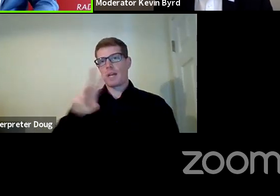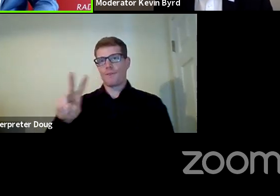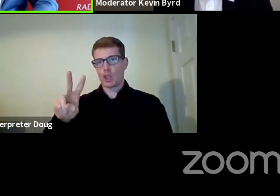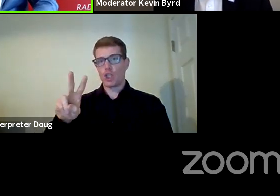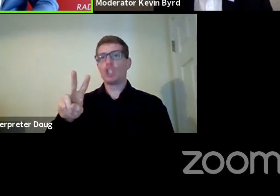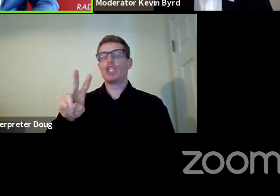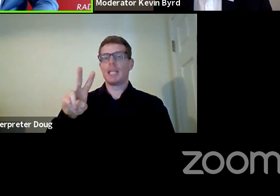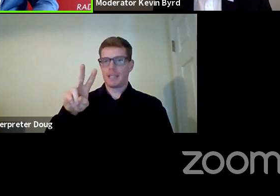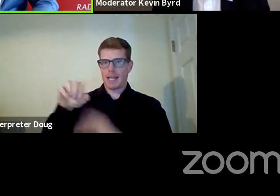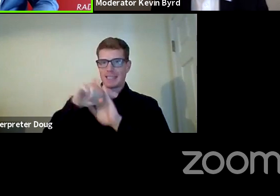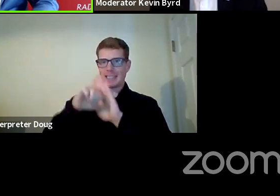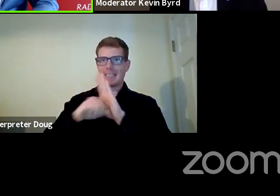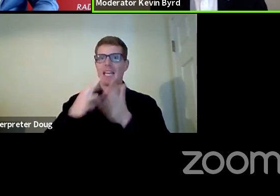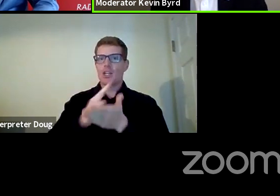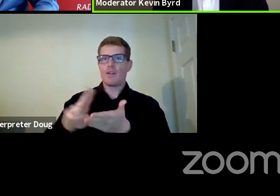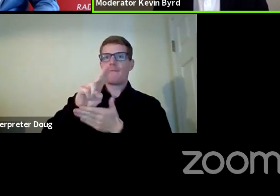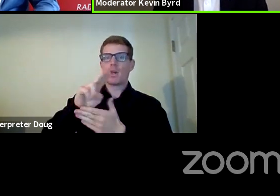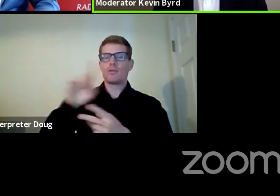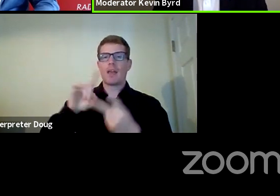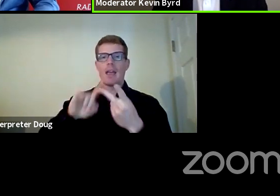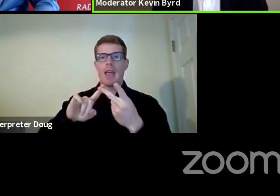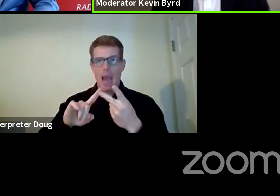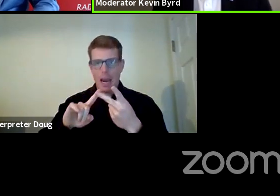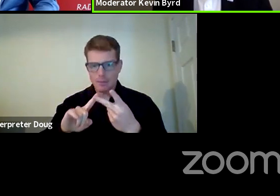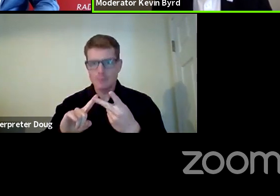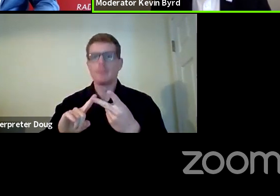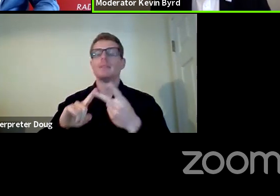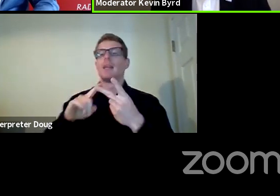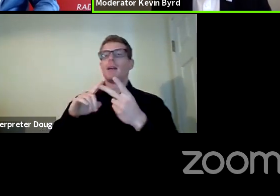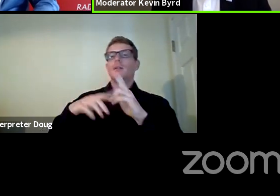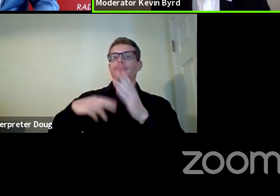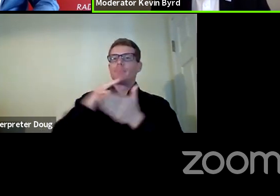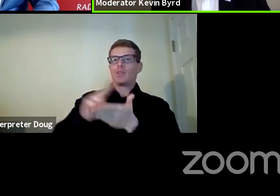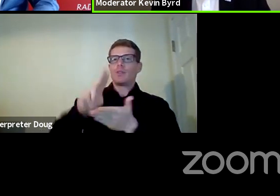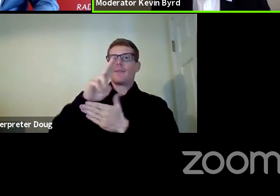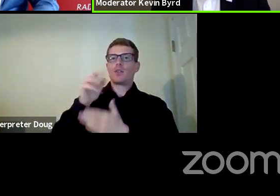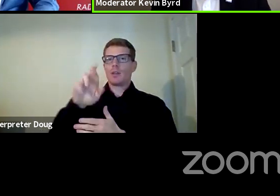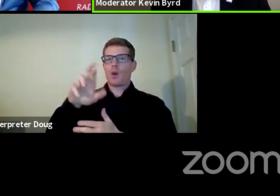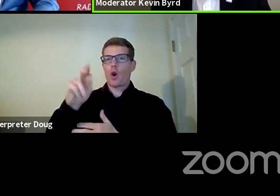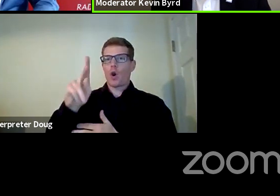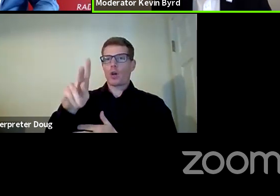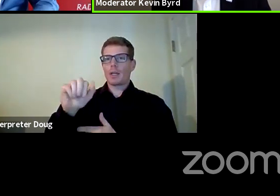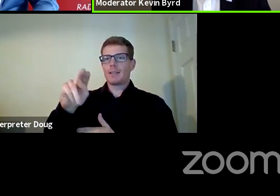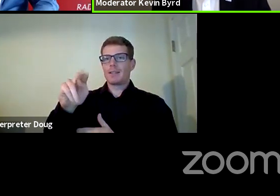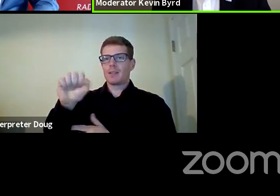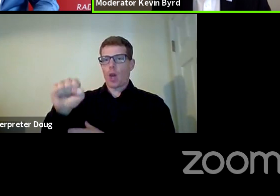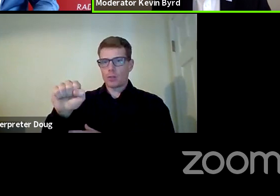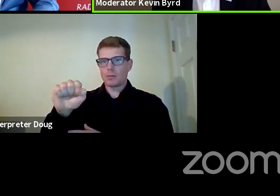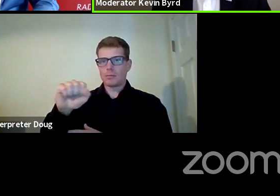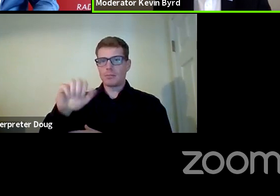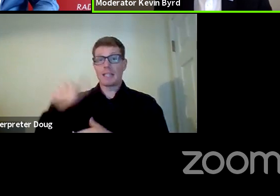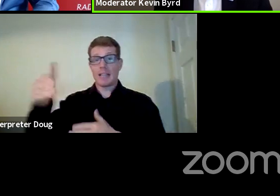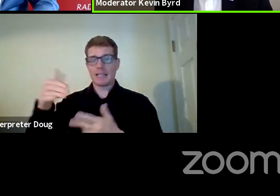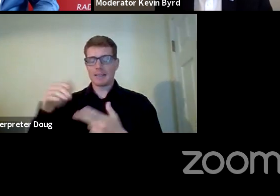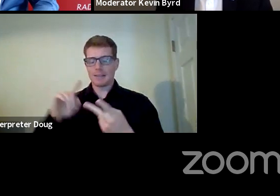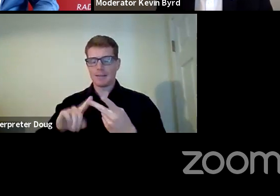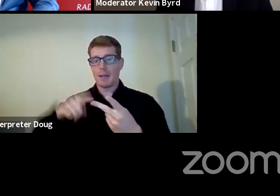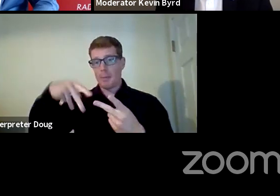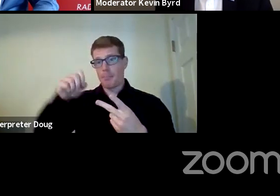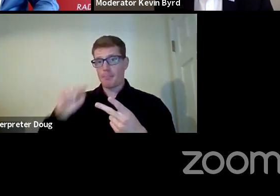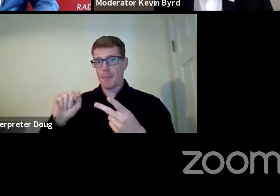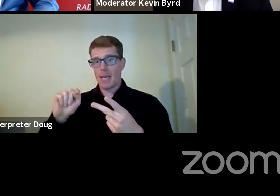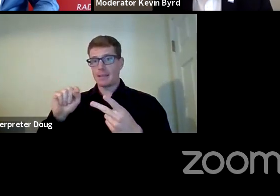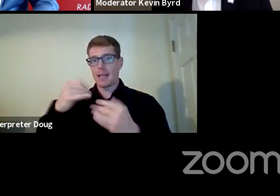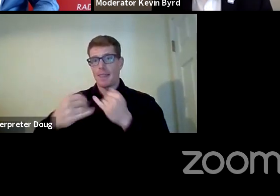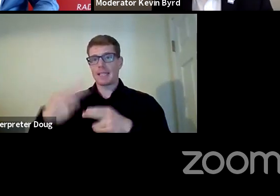Arkansas. Great. Thank you, President Hemphill. Next, we have Pat Huber. She is president of New River Community College. Good evening.